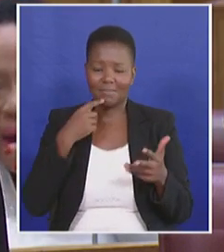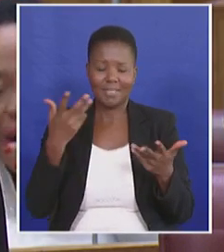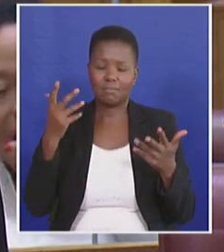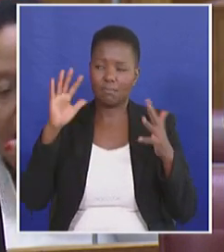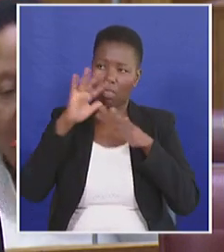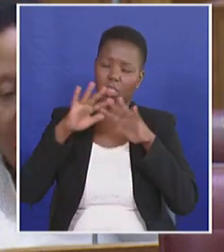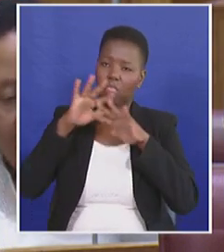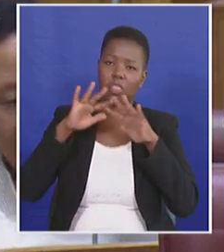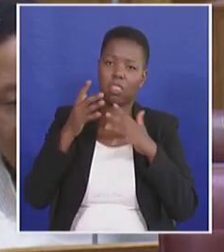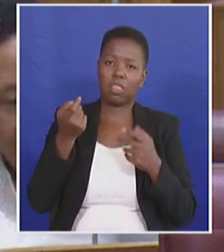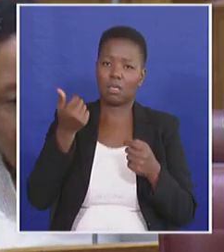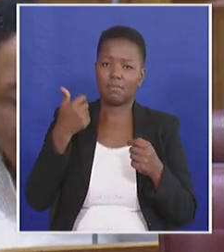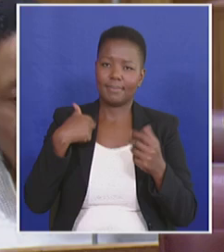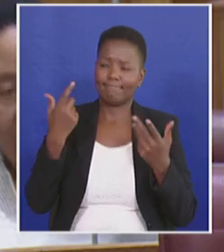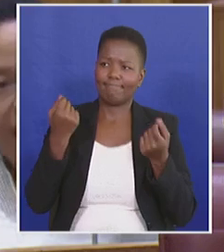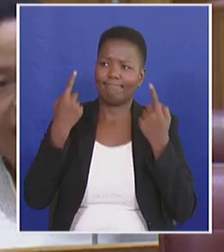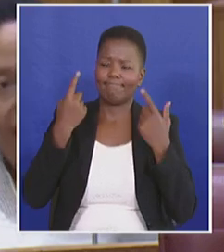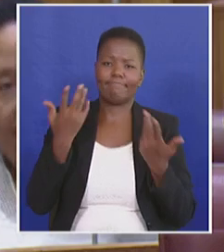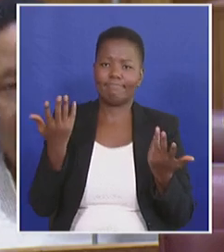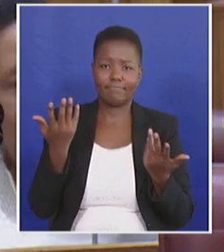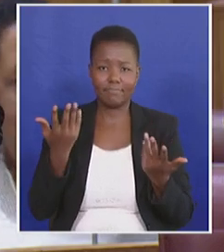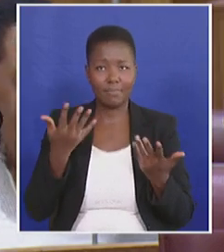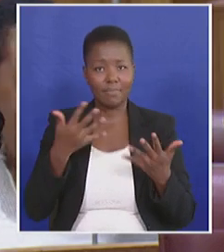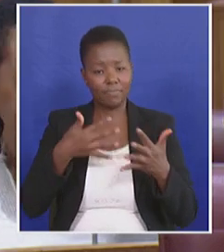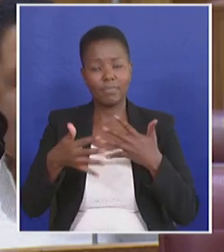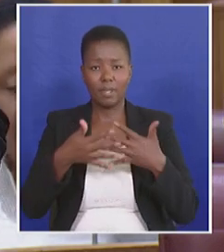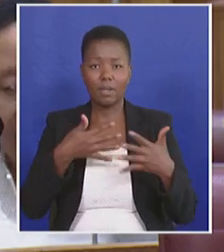really. It just doesn't make sense. But nevertheless,